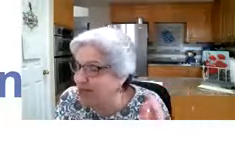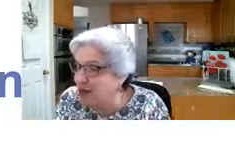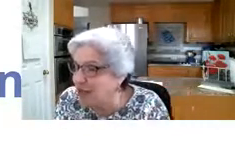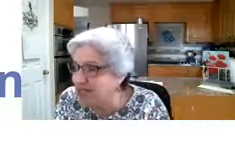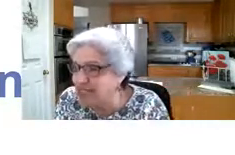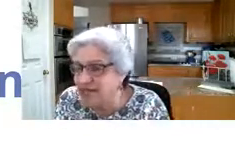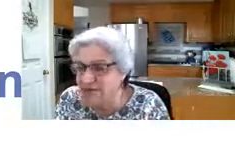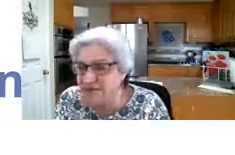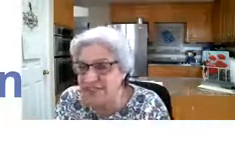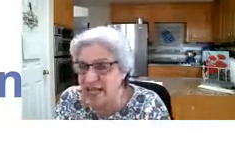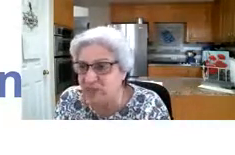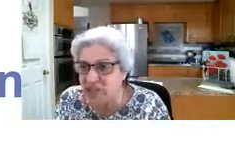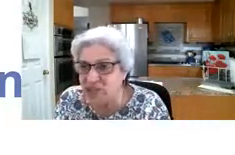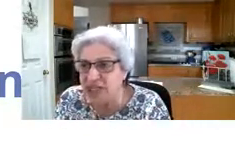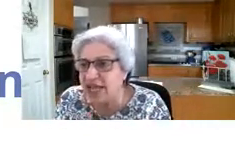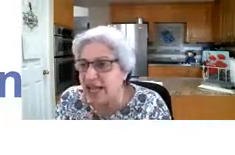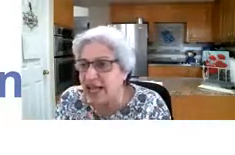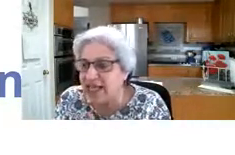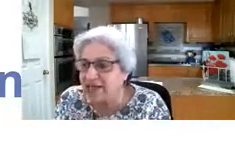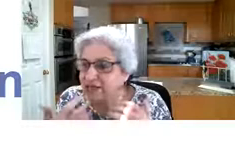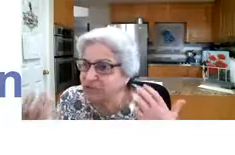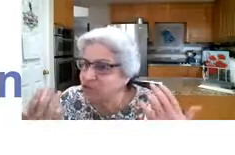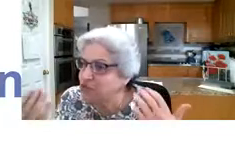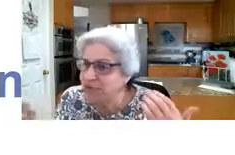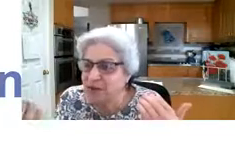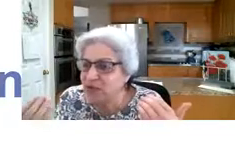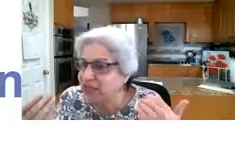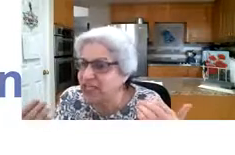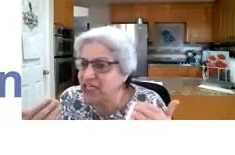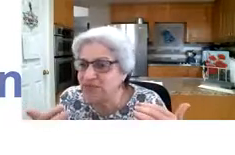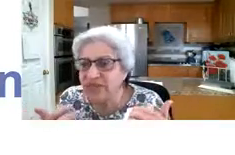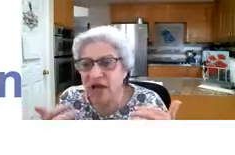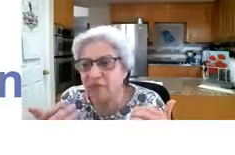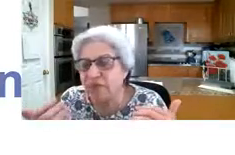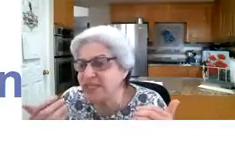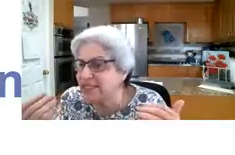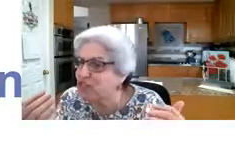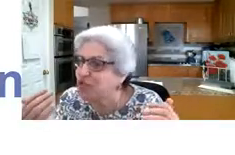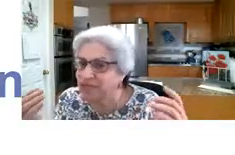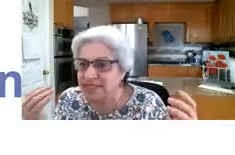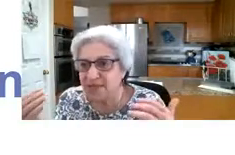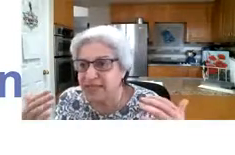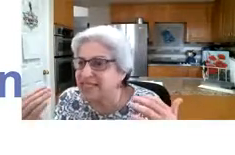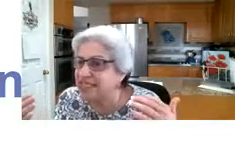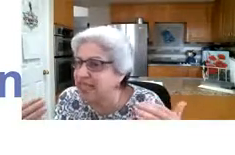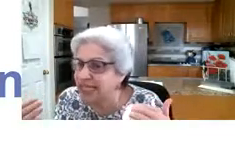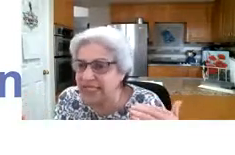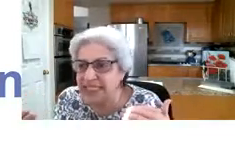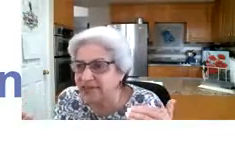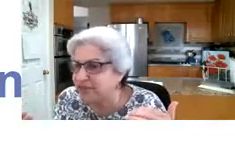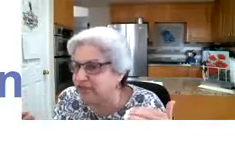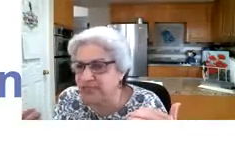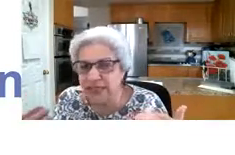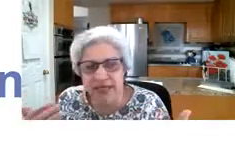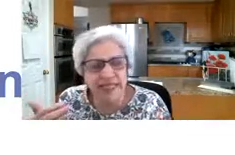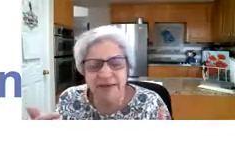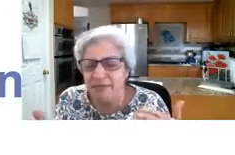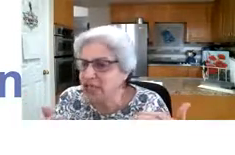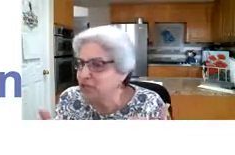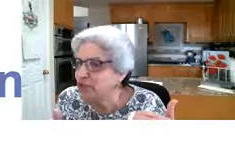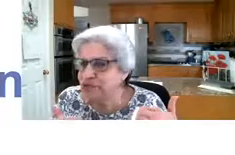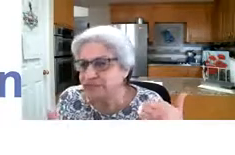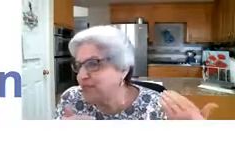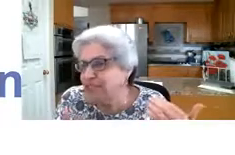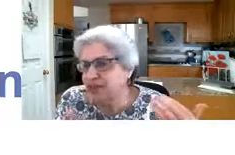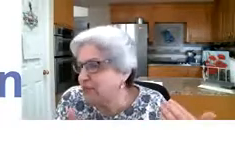of idea of the sandwich. And just remember that each of the companies is doing something slightly different. They